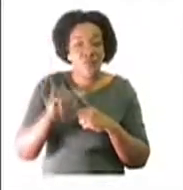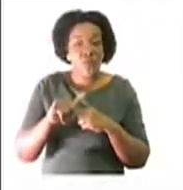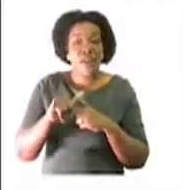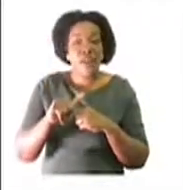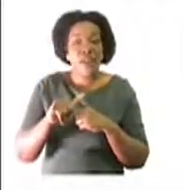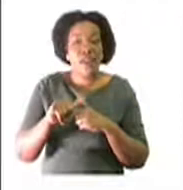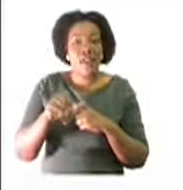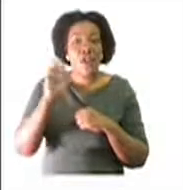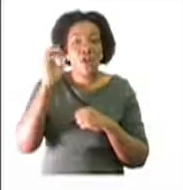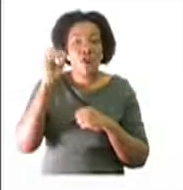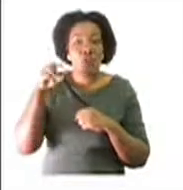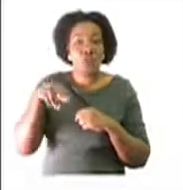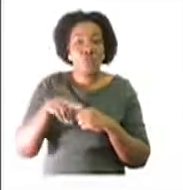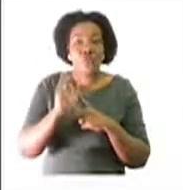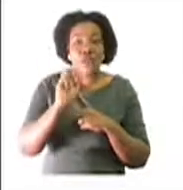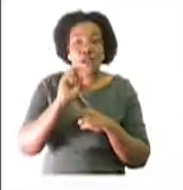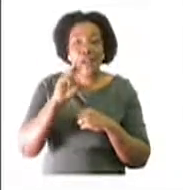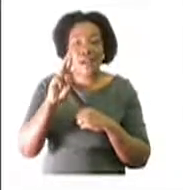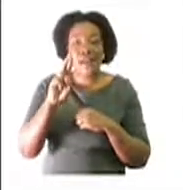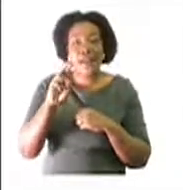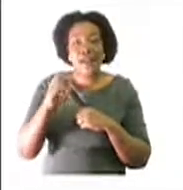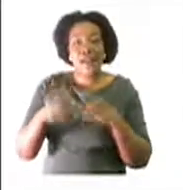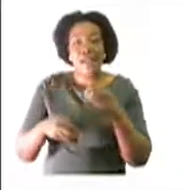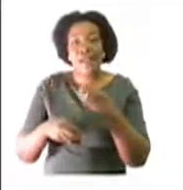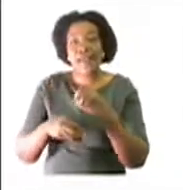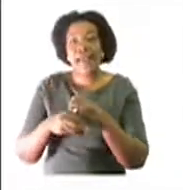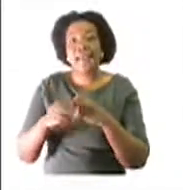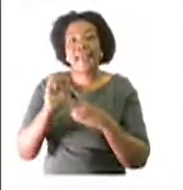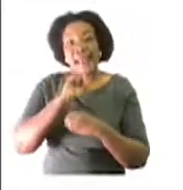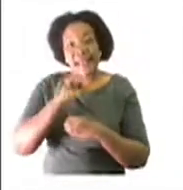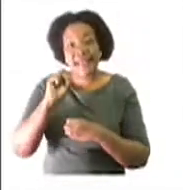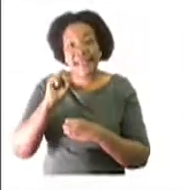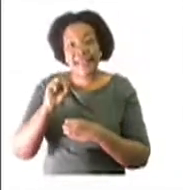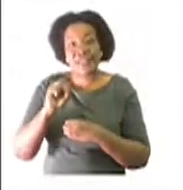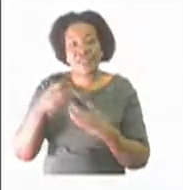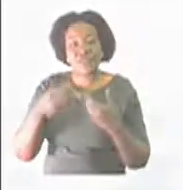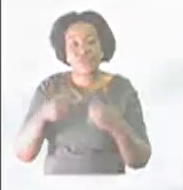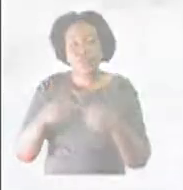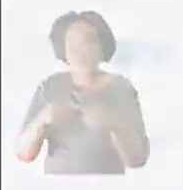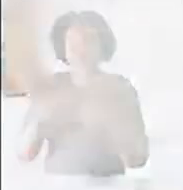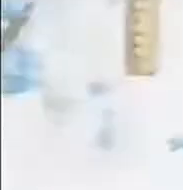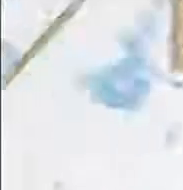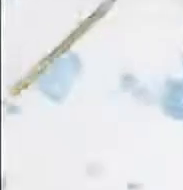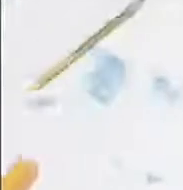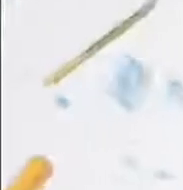number 3 up till number 9.